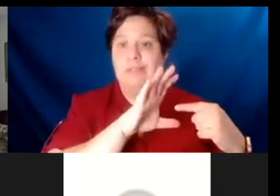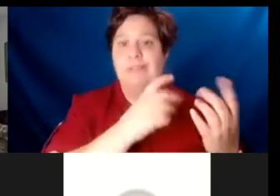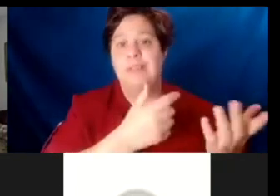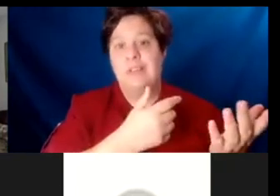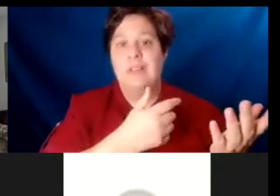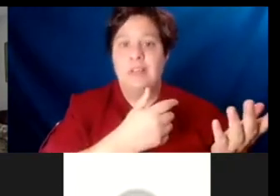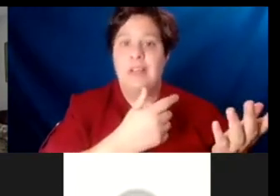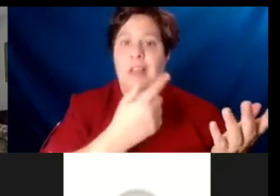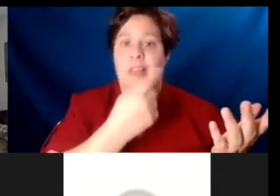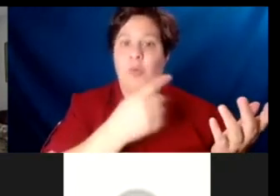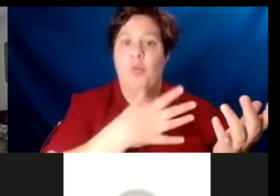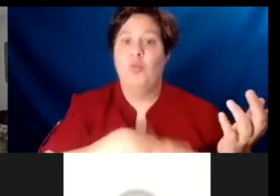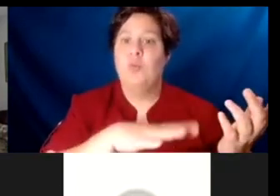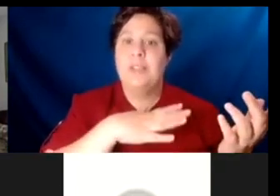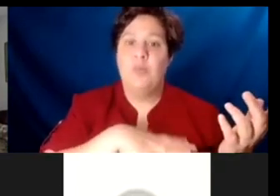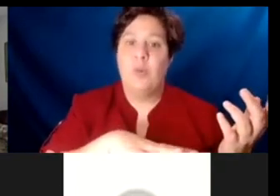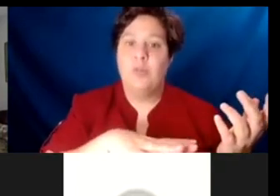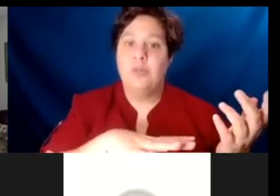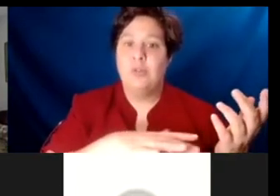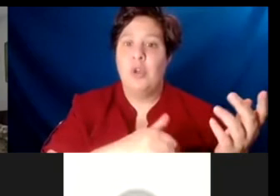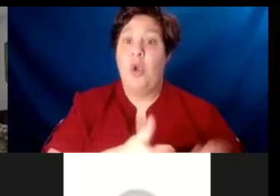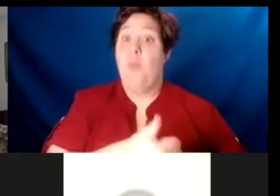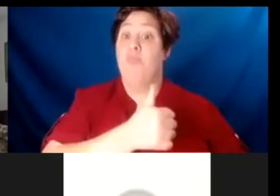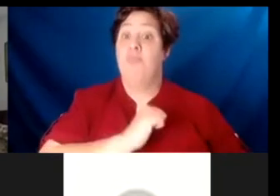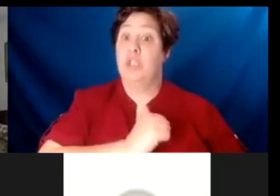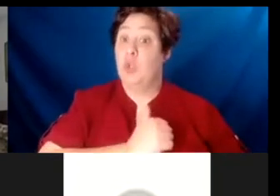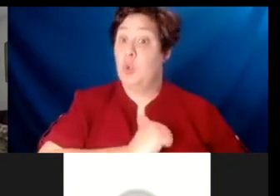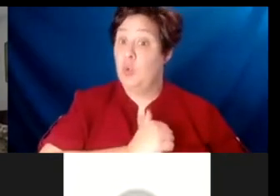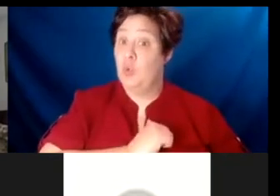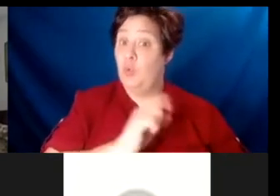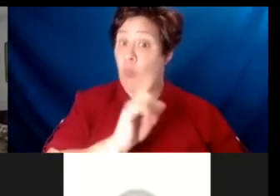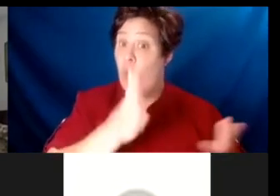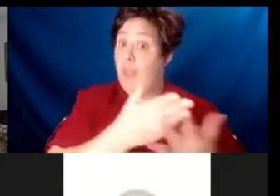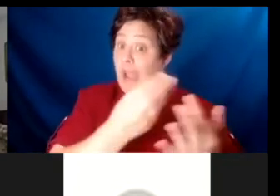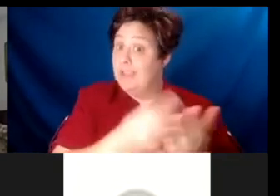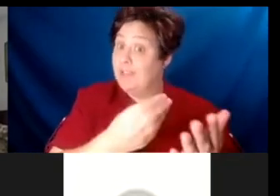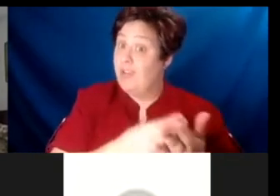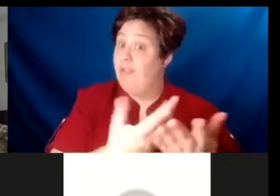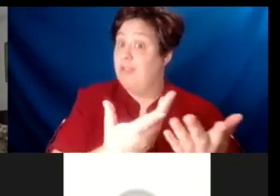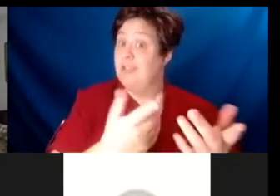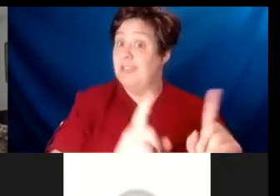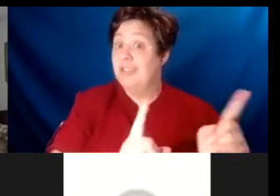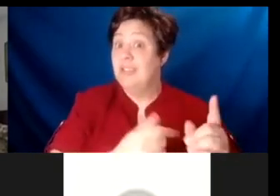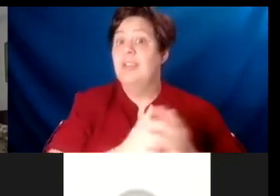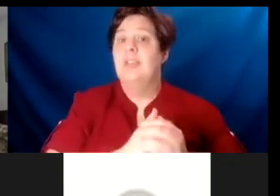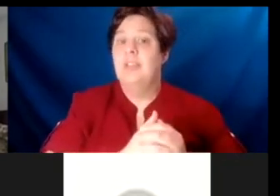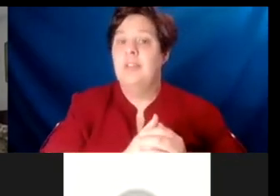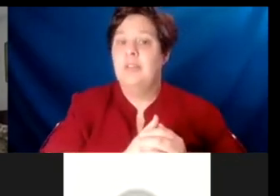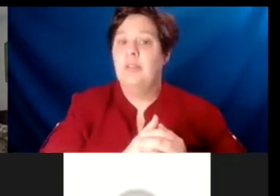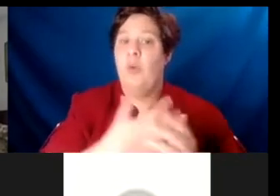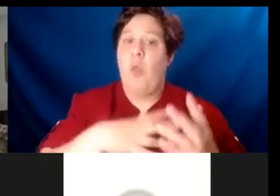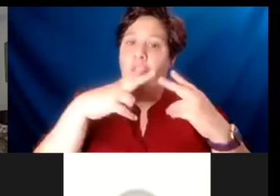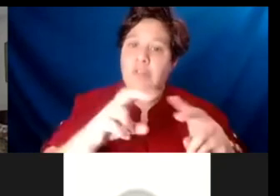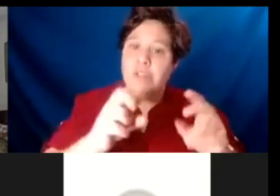guess it was about not wanting to preempt or presume what those access costs might be, and wanting the R&Ds